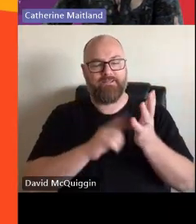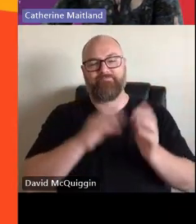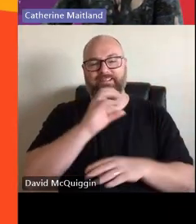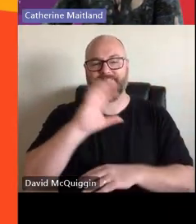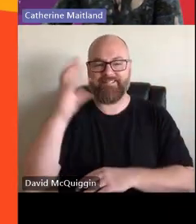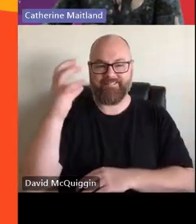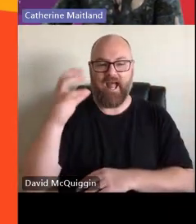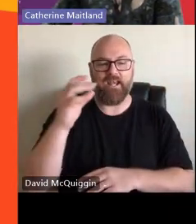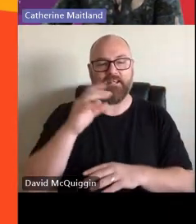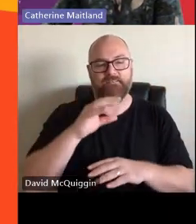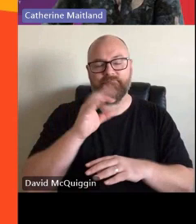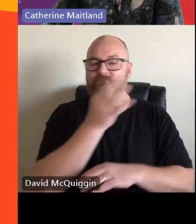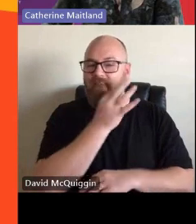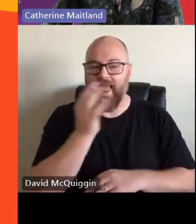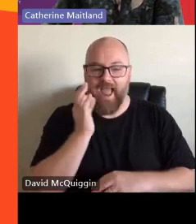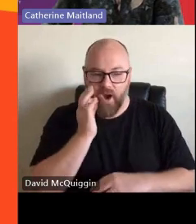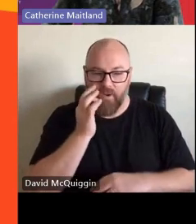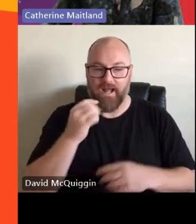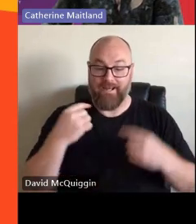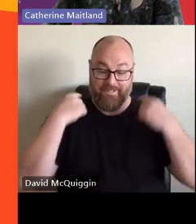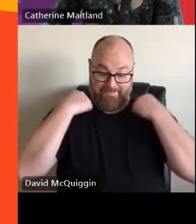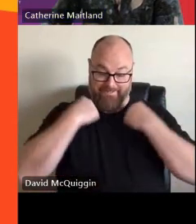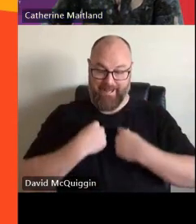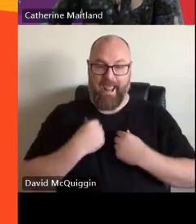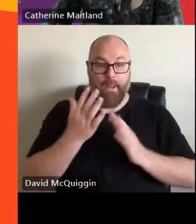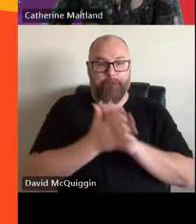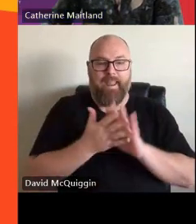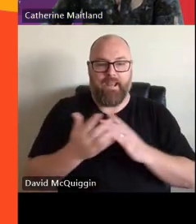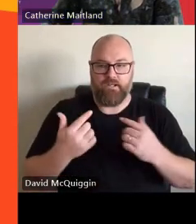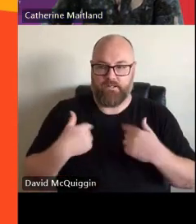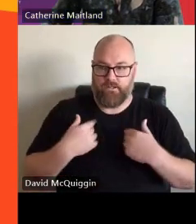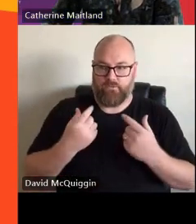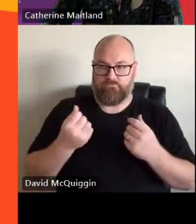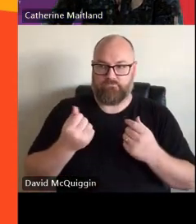to signify a non-visible disability.